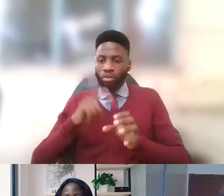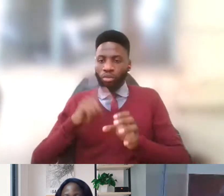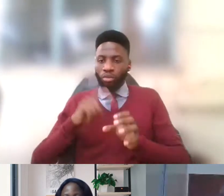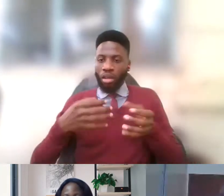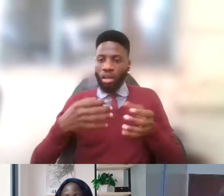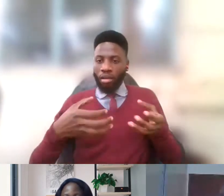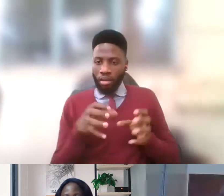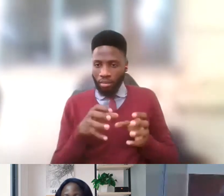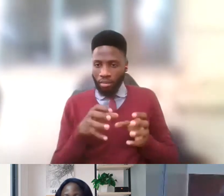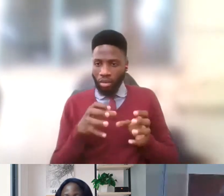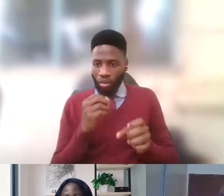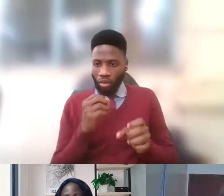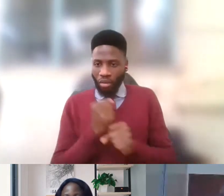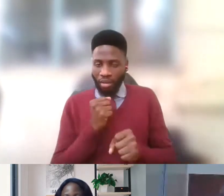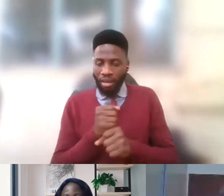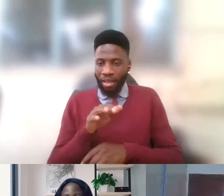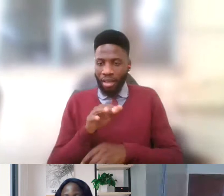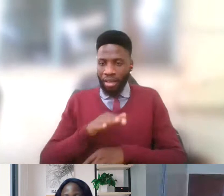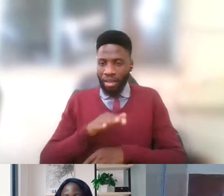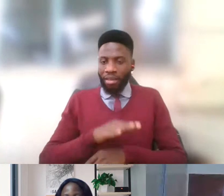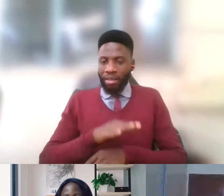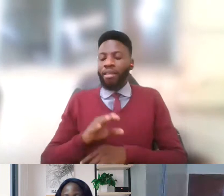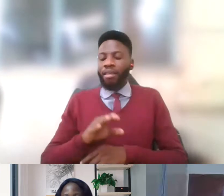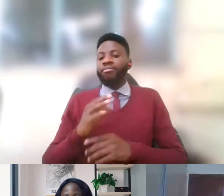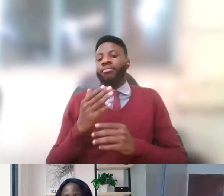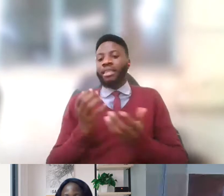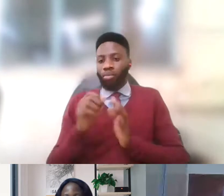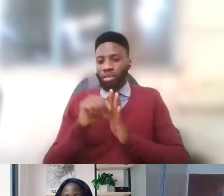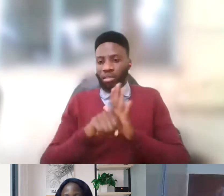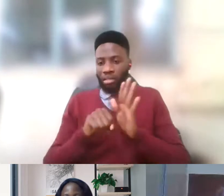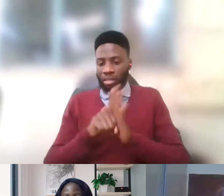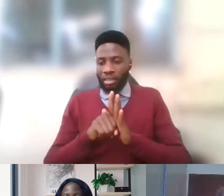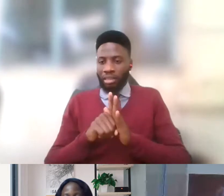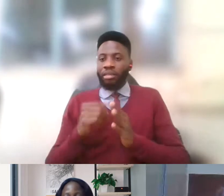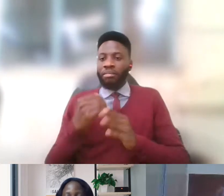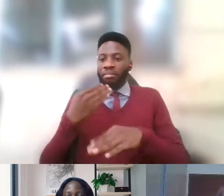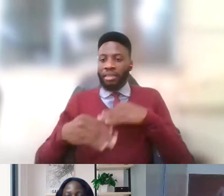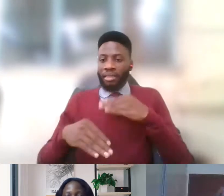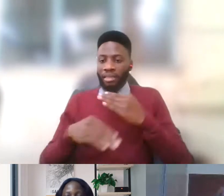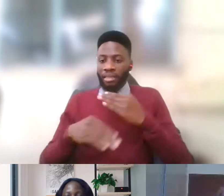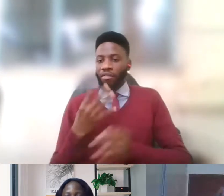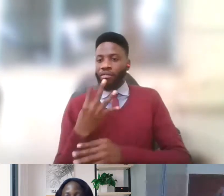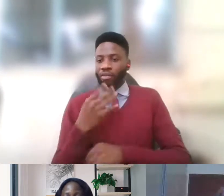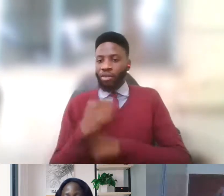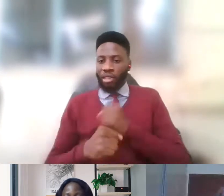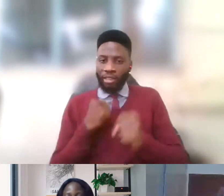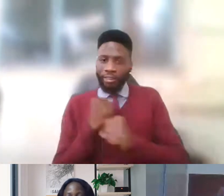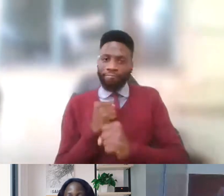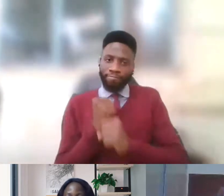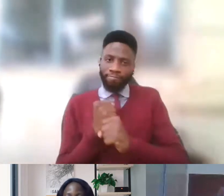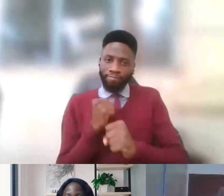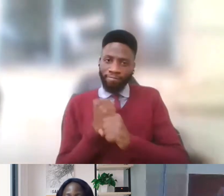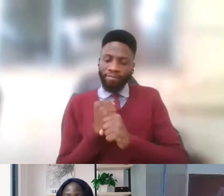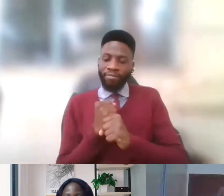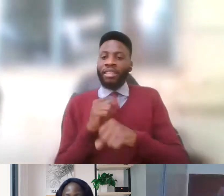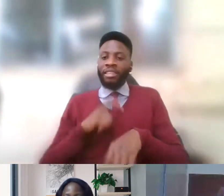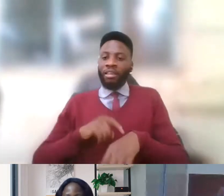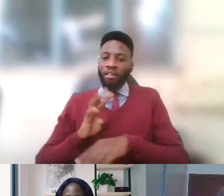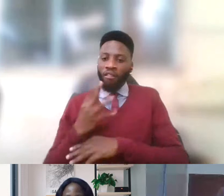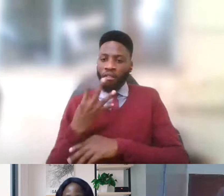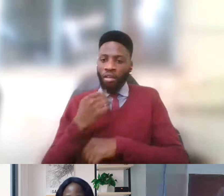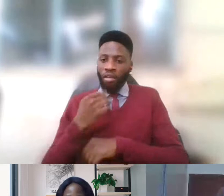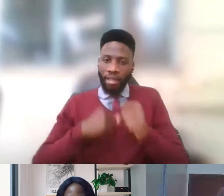that a computer can do. And that was where I decided I was going to pursue a career in artificial intelligence. But after I graduated,